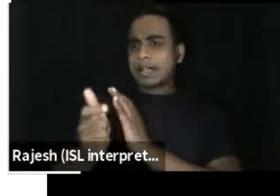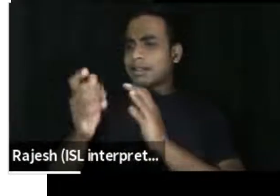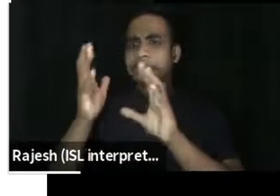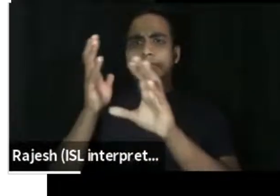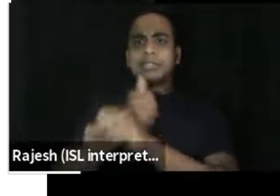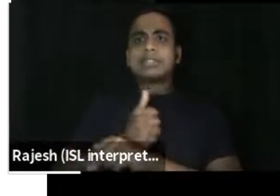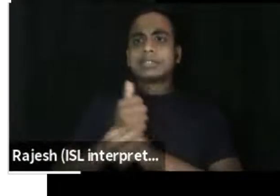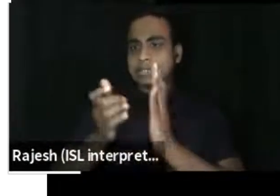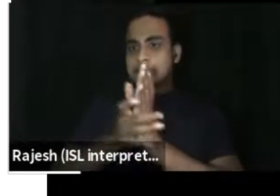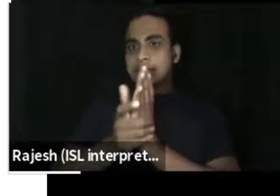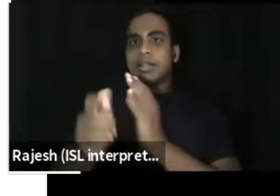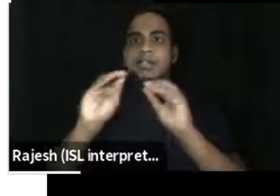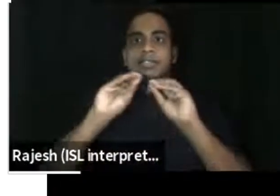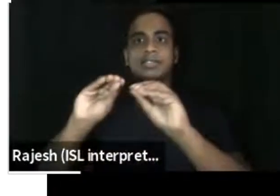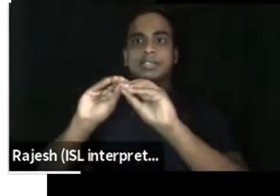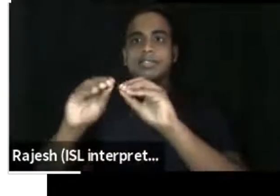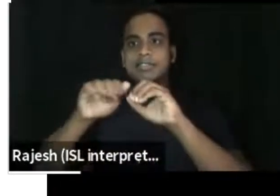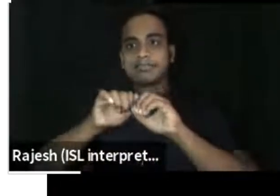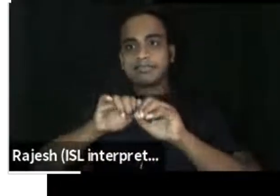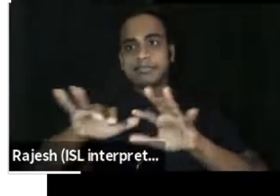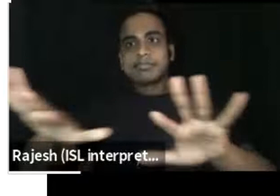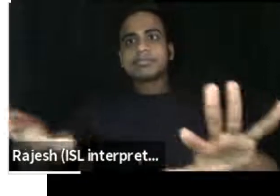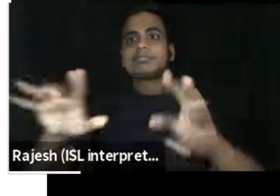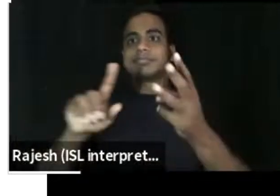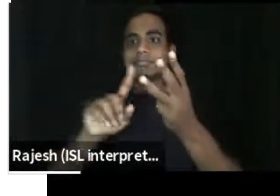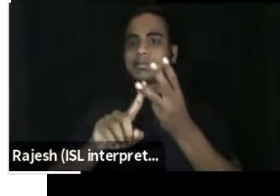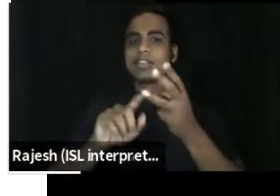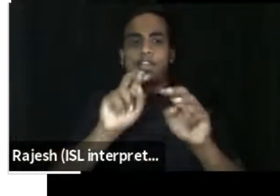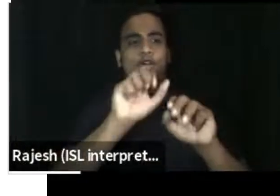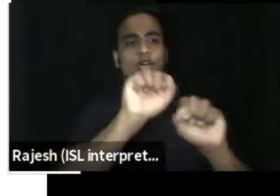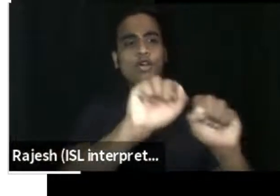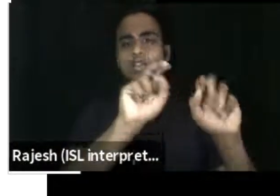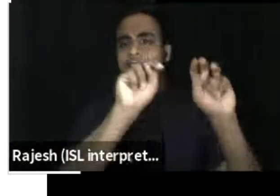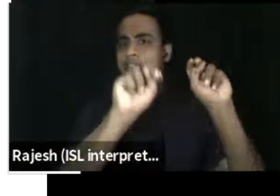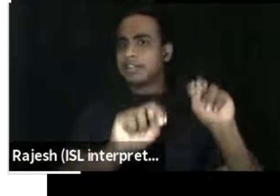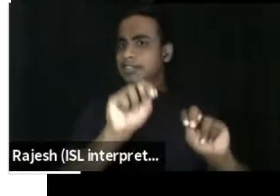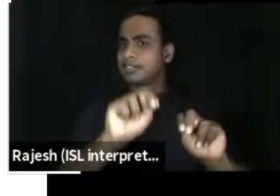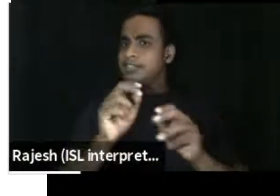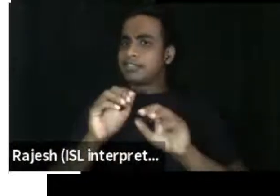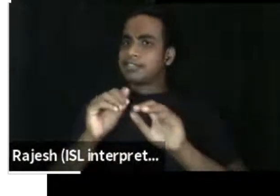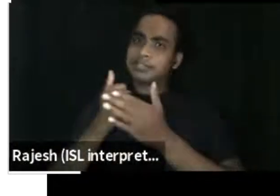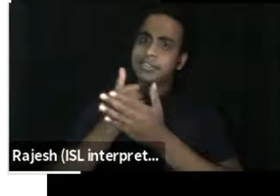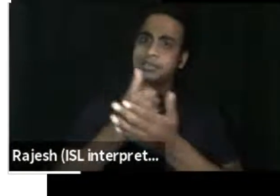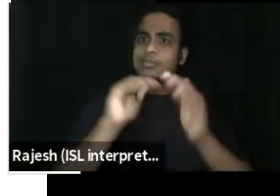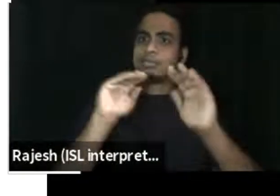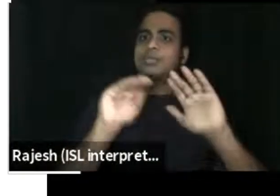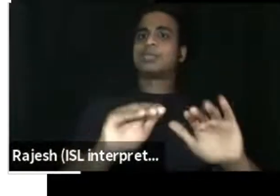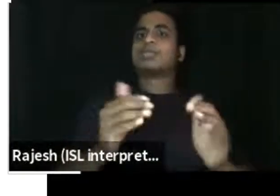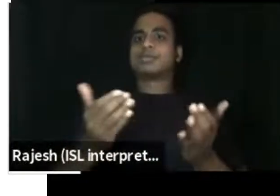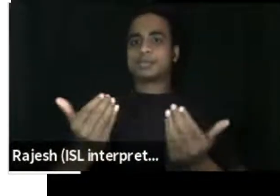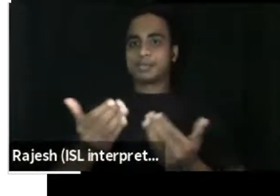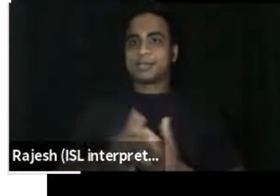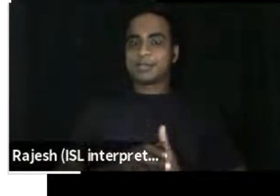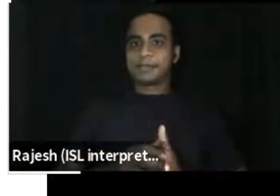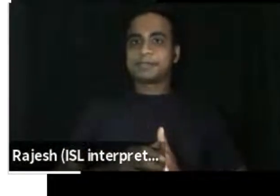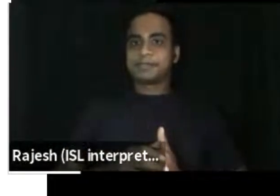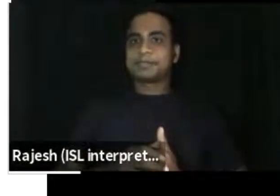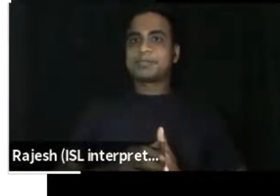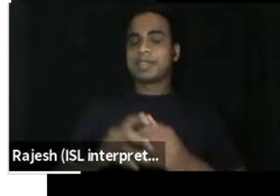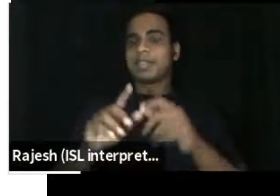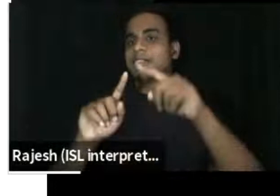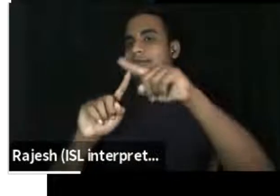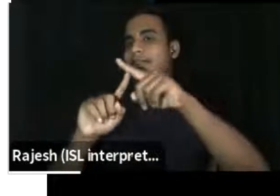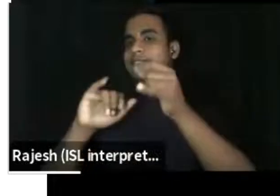countries, and also to meet the needs of the people. So we can do 3 things if this task shifting happens.